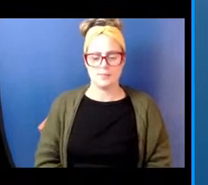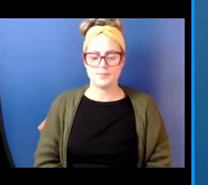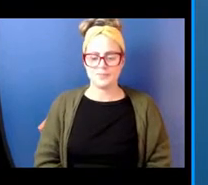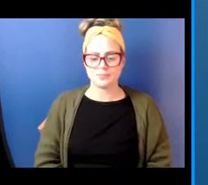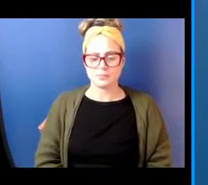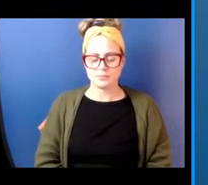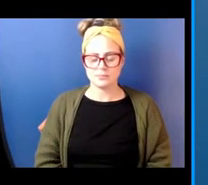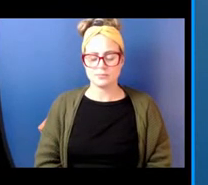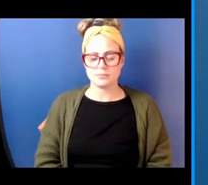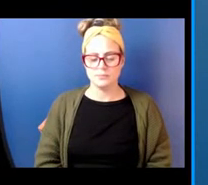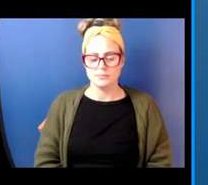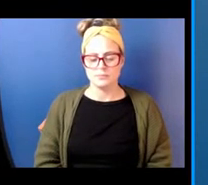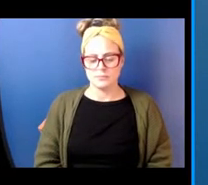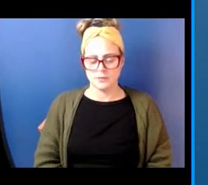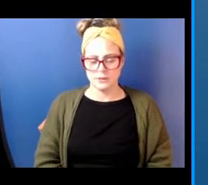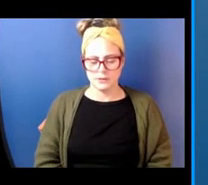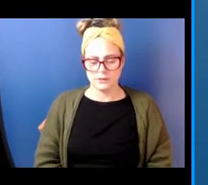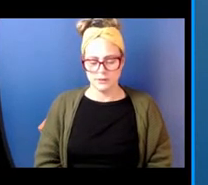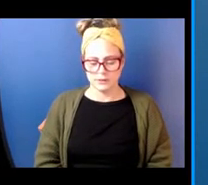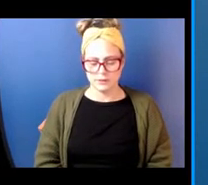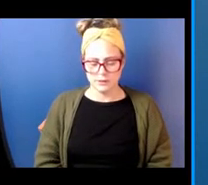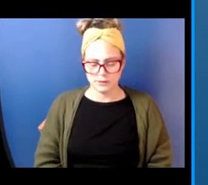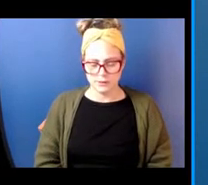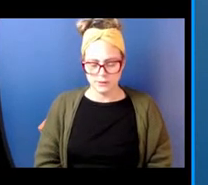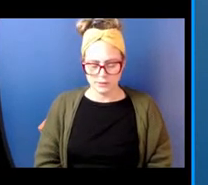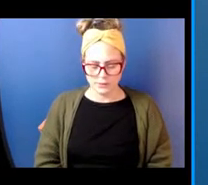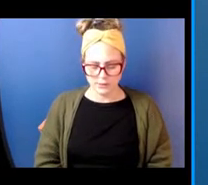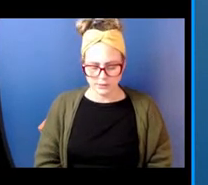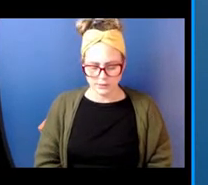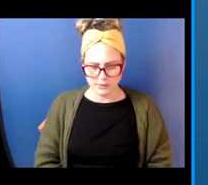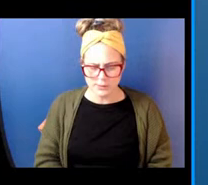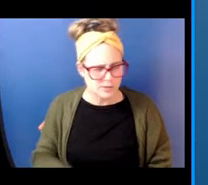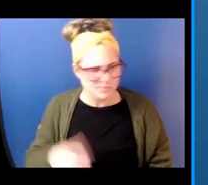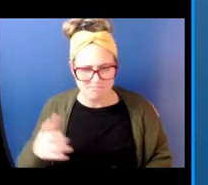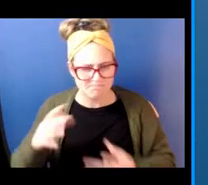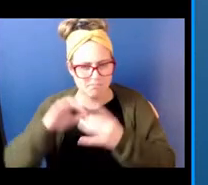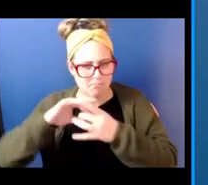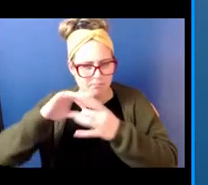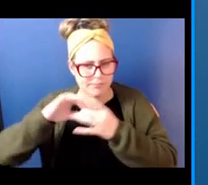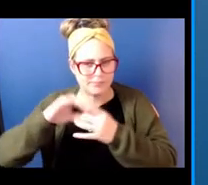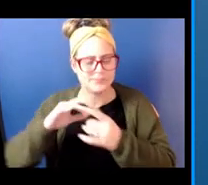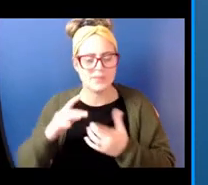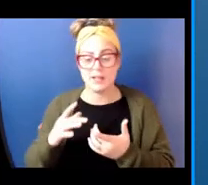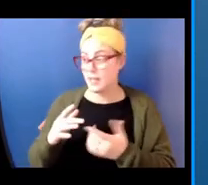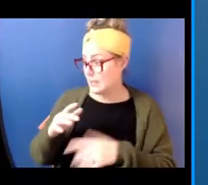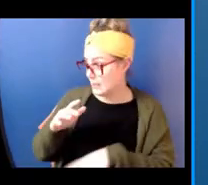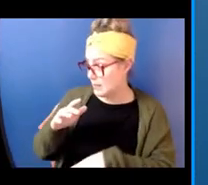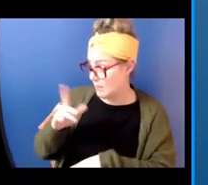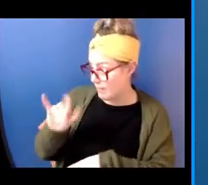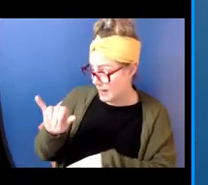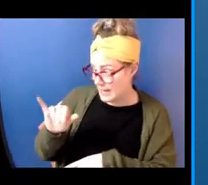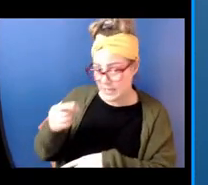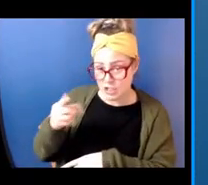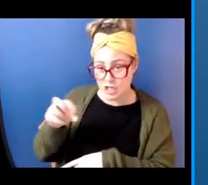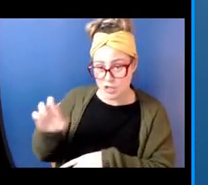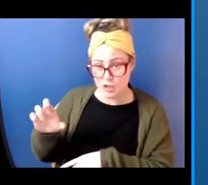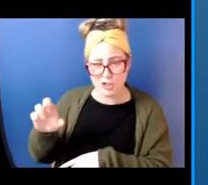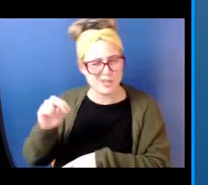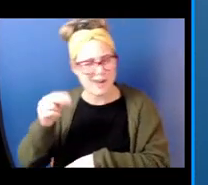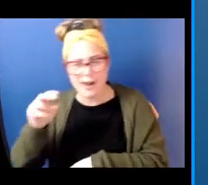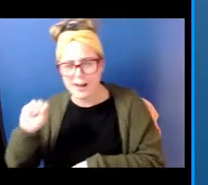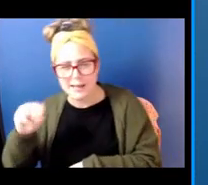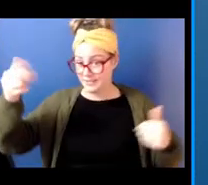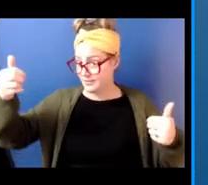what what can we have a term yet in English for by gender or non-gender uh